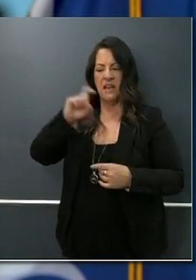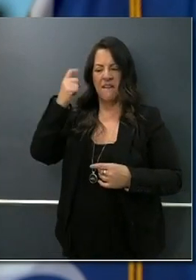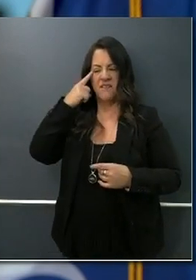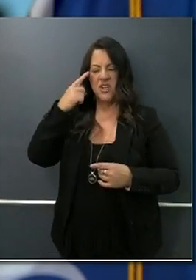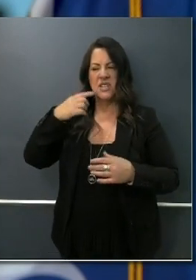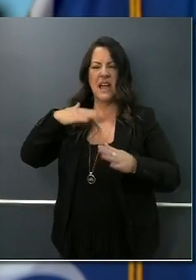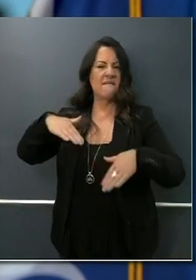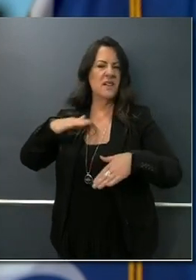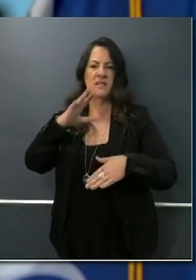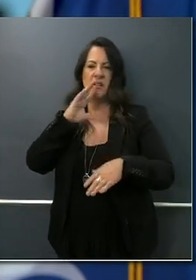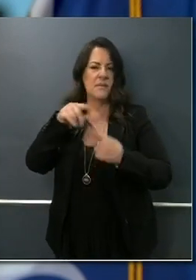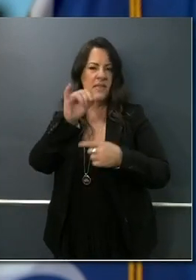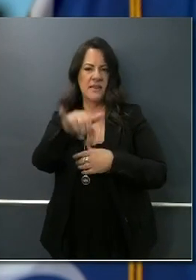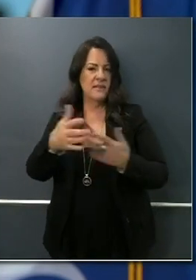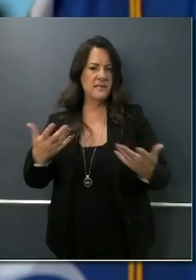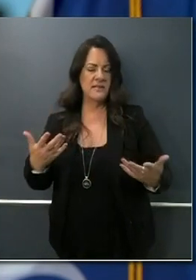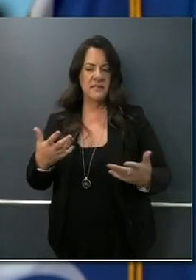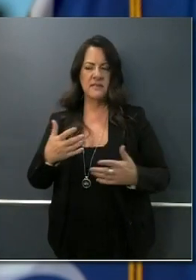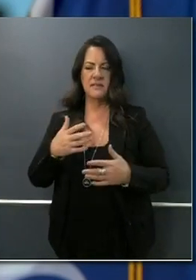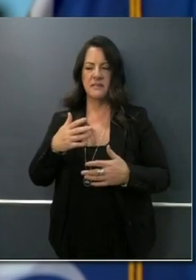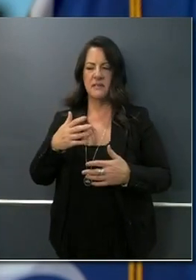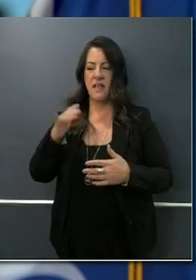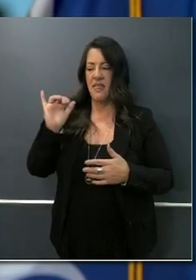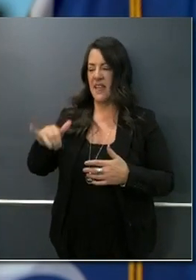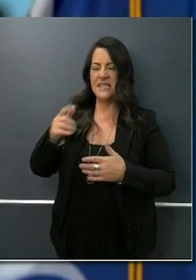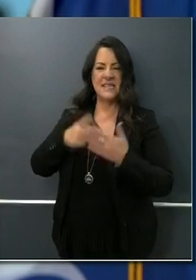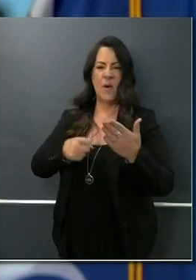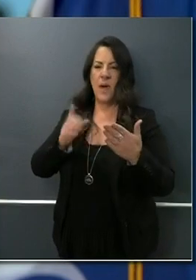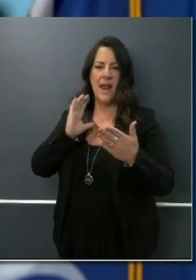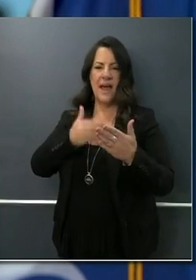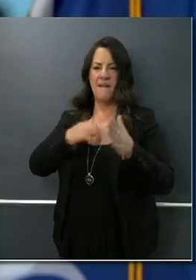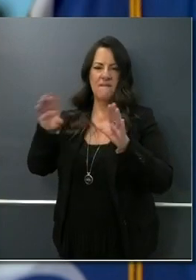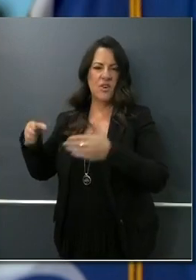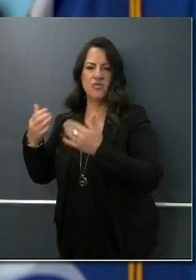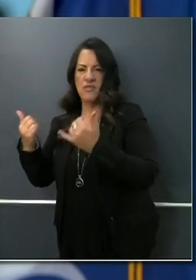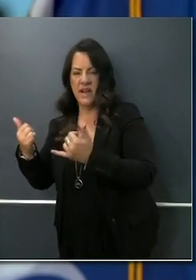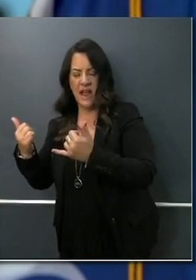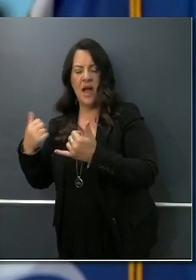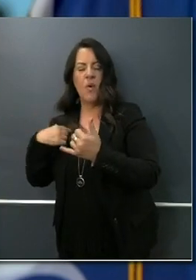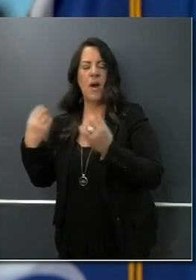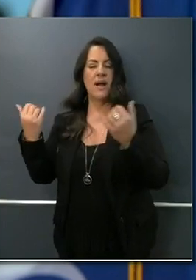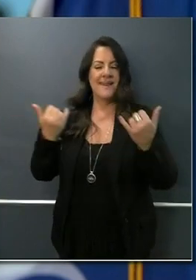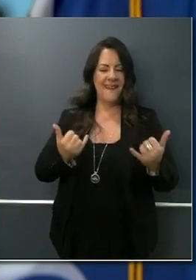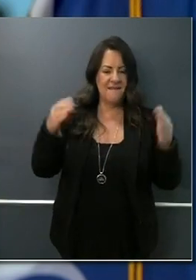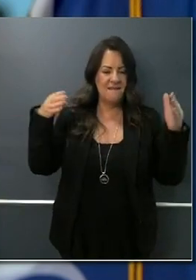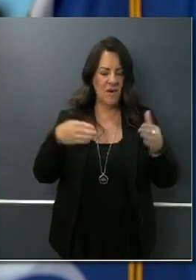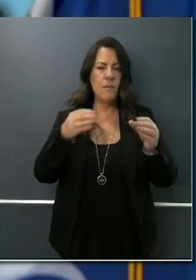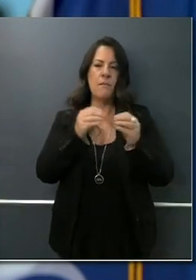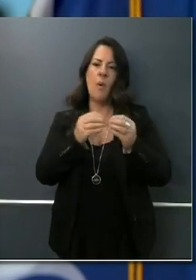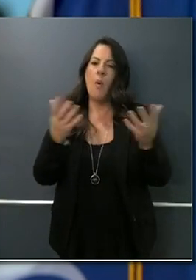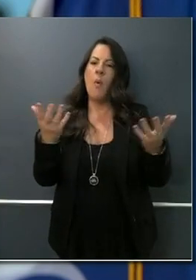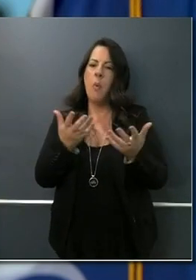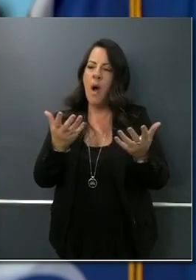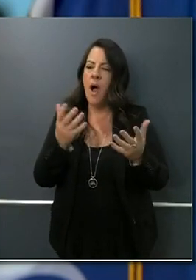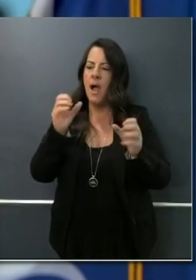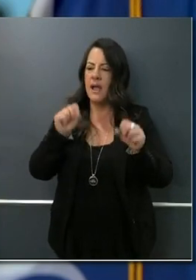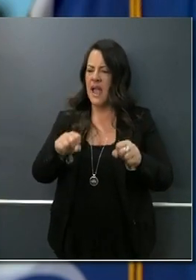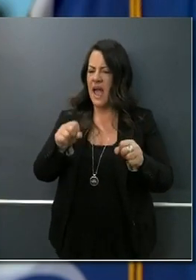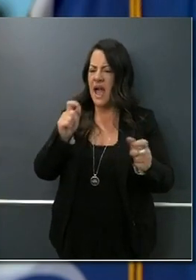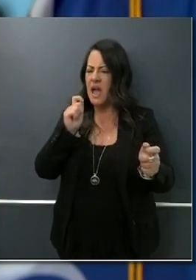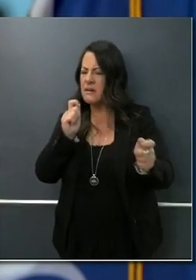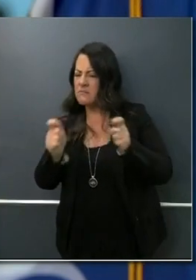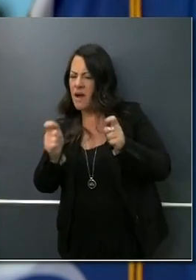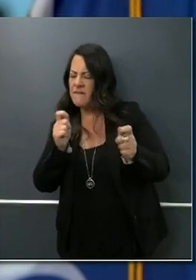conversation. So that is not our current scoping. Frankly, our current scoping is on what meaningful modifications look